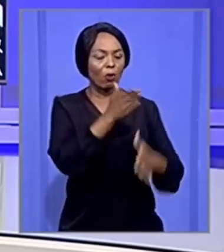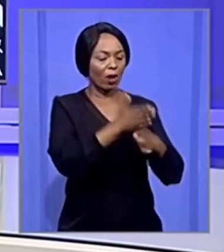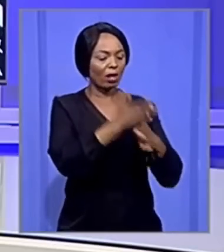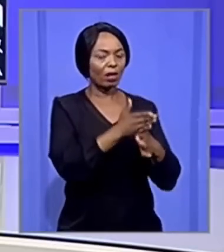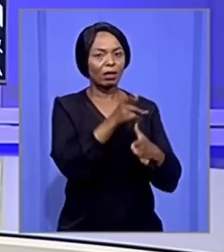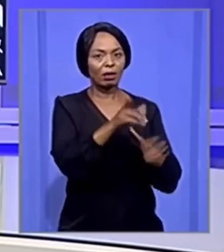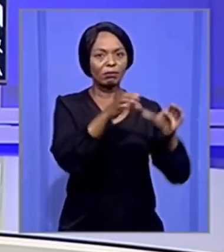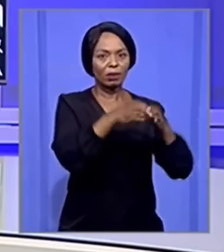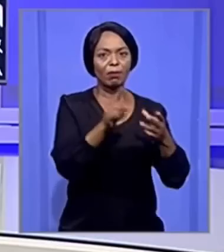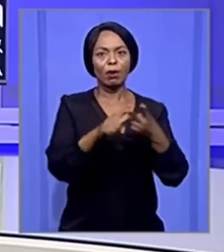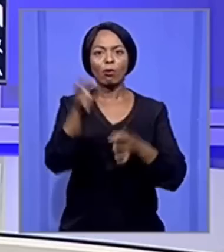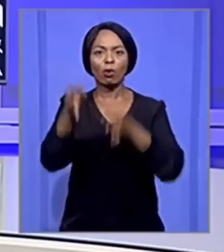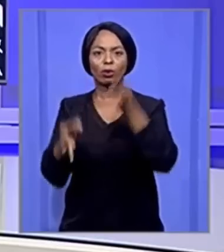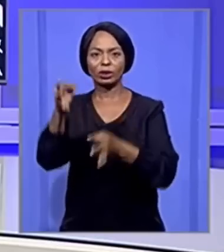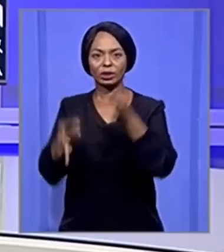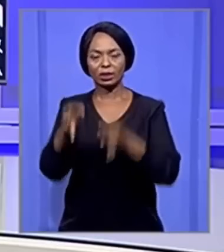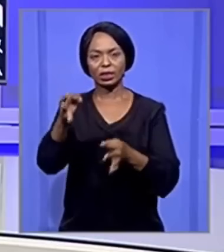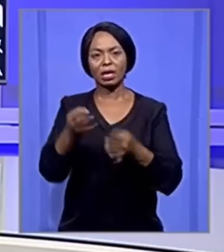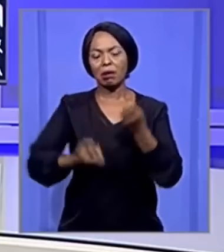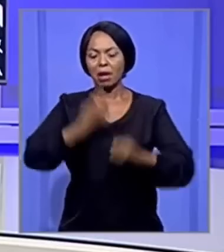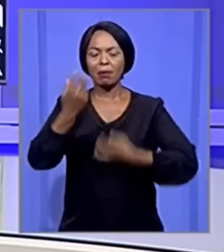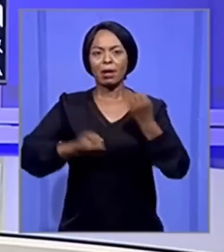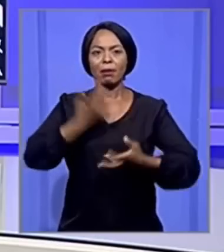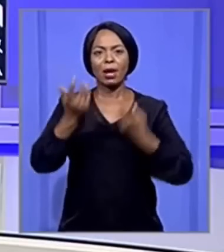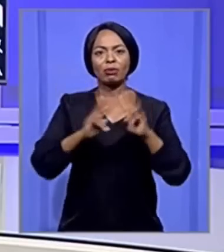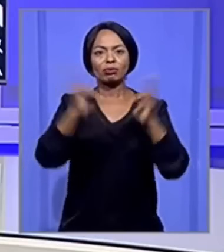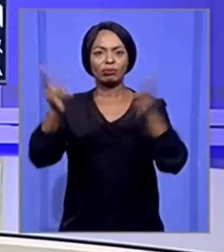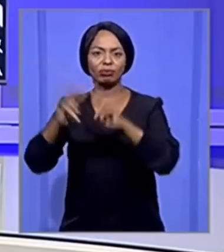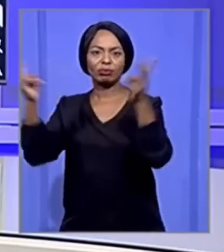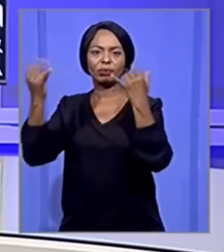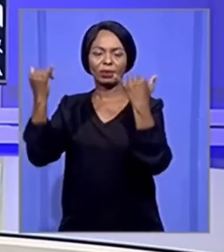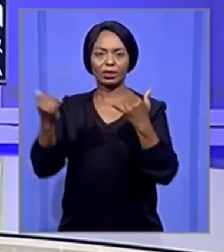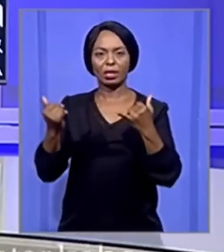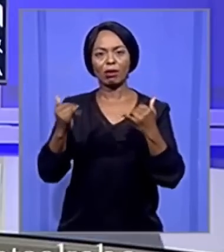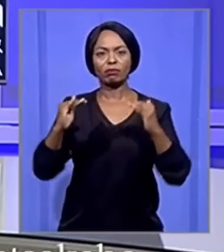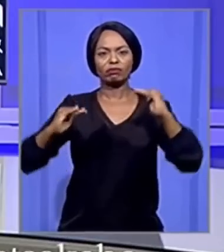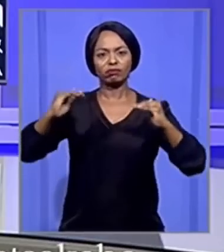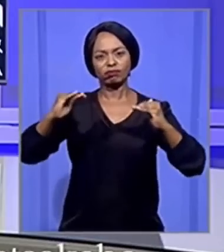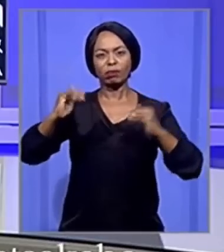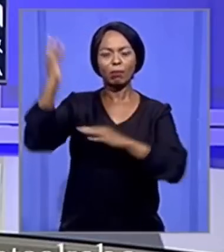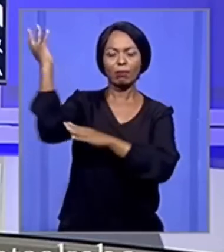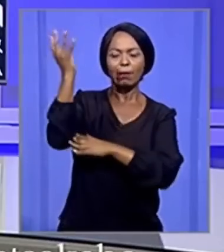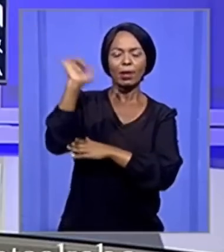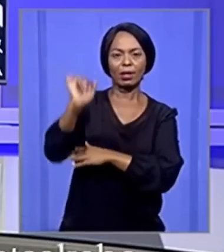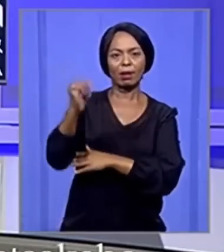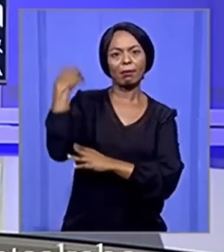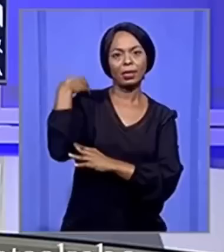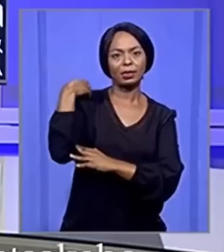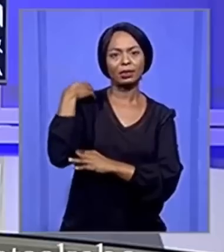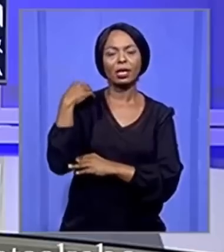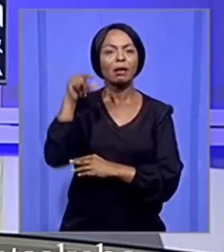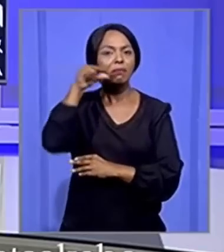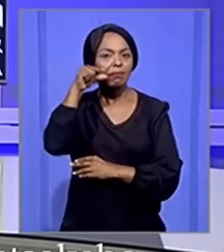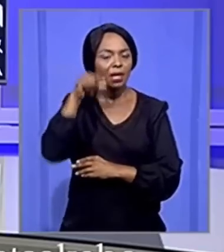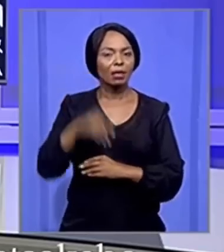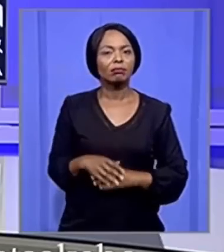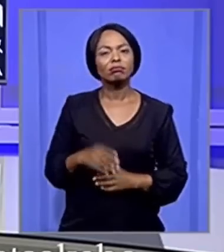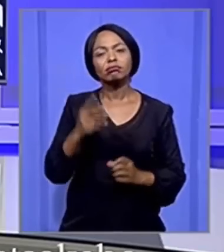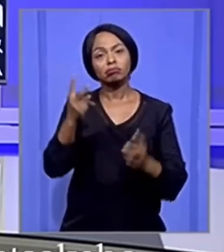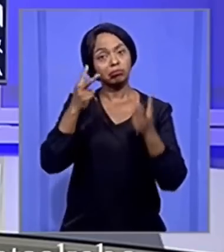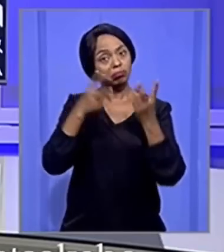a dipolotiki a nnile le maikutlo a farologaneng lone go latela tekanyetso ka bo ya tona Godongwana mme tla re lebe